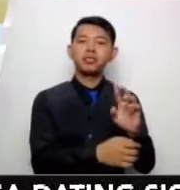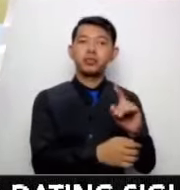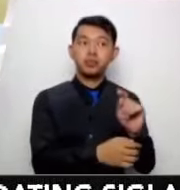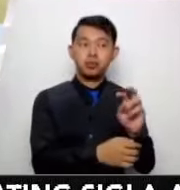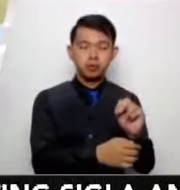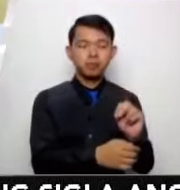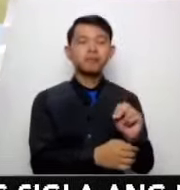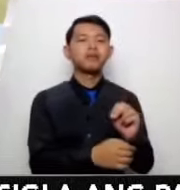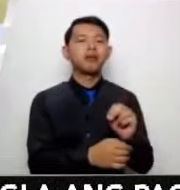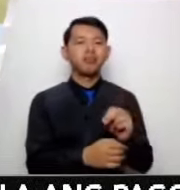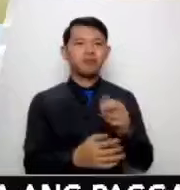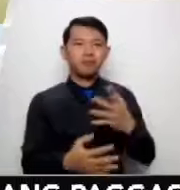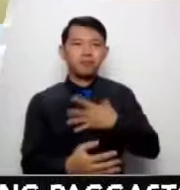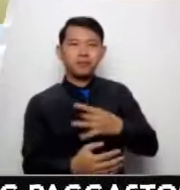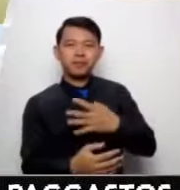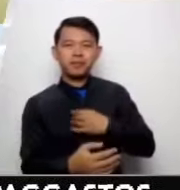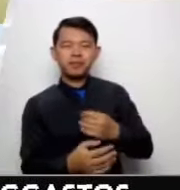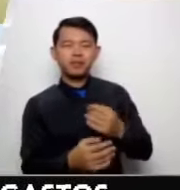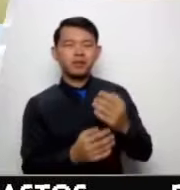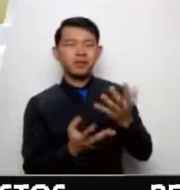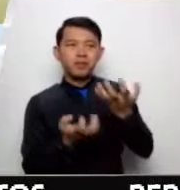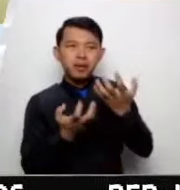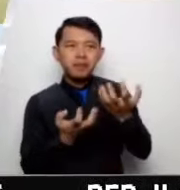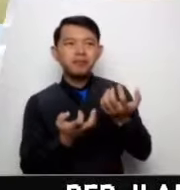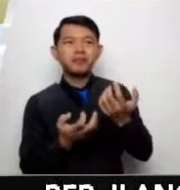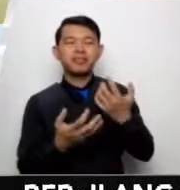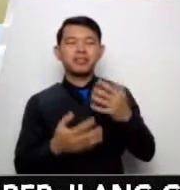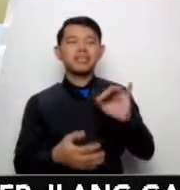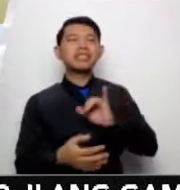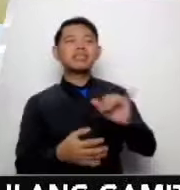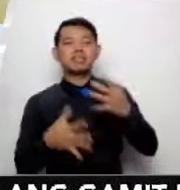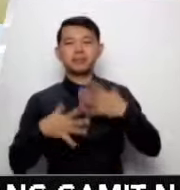sana, suot mo yung mga damit nila.